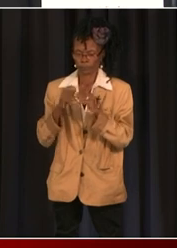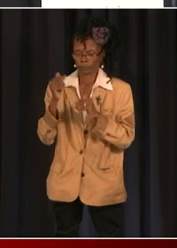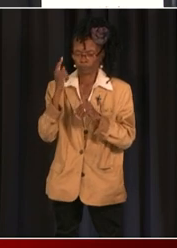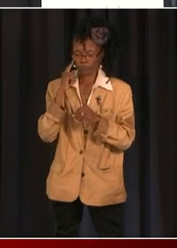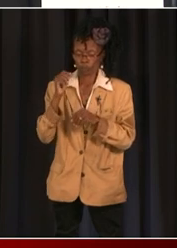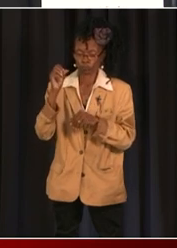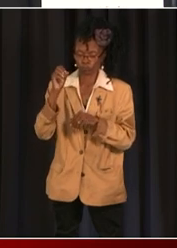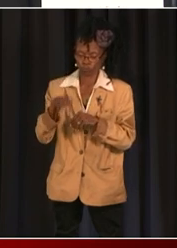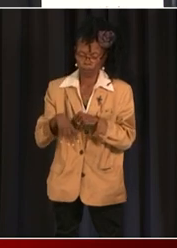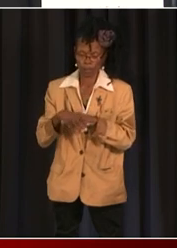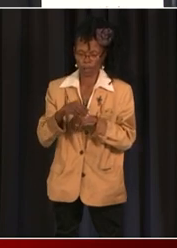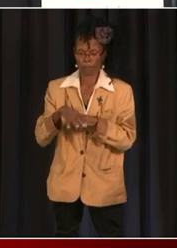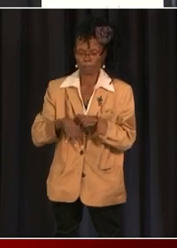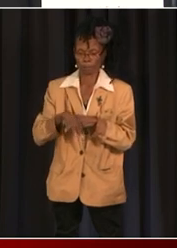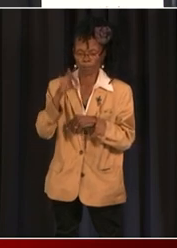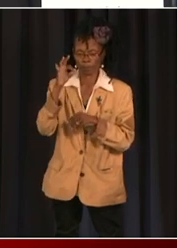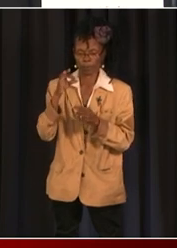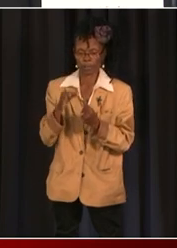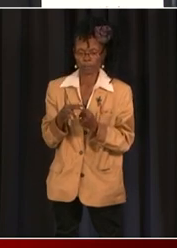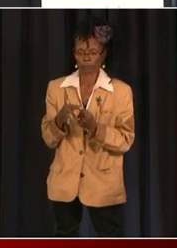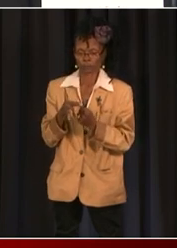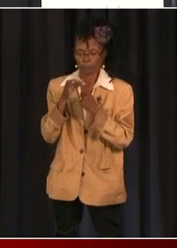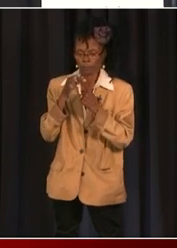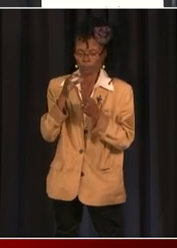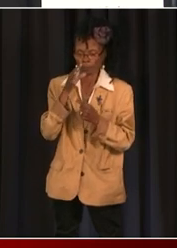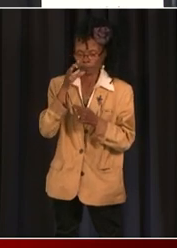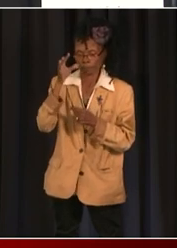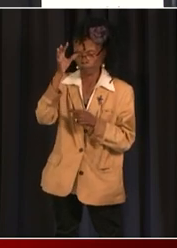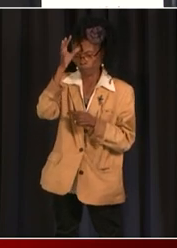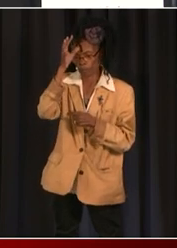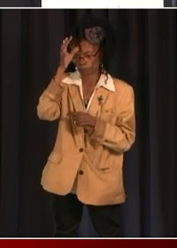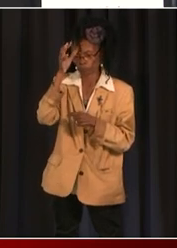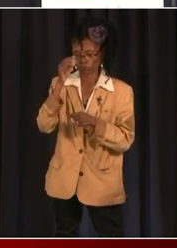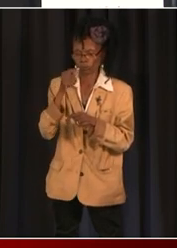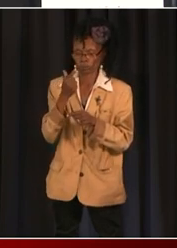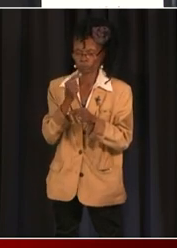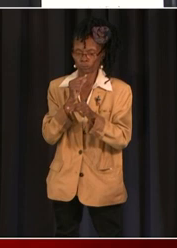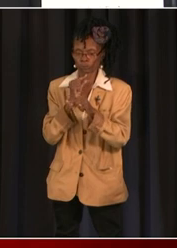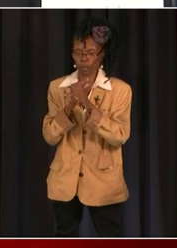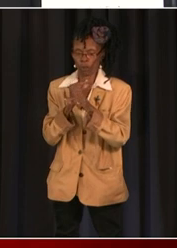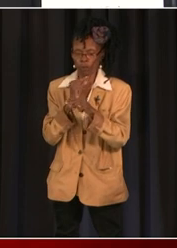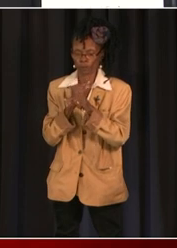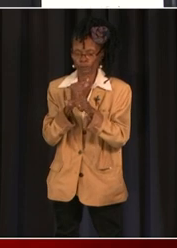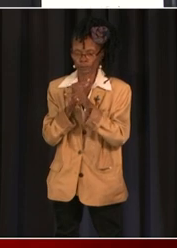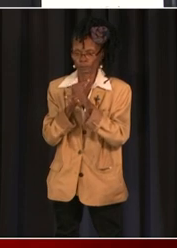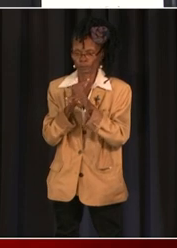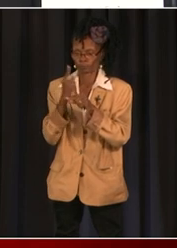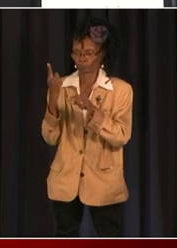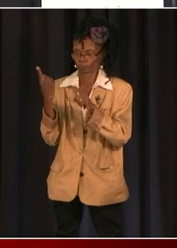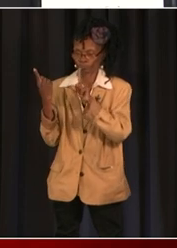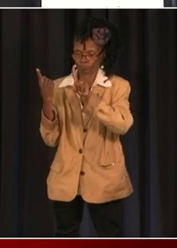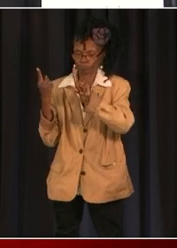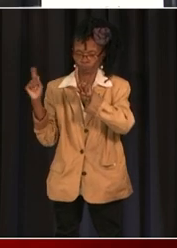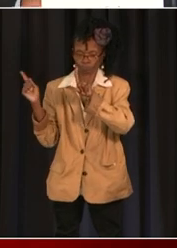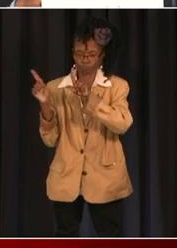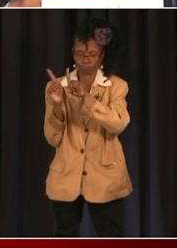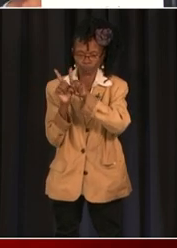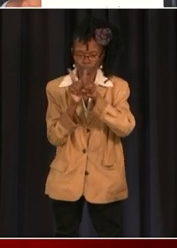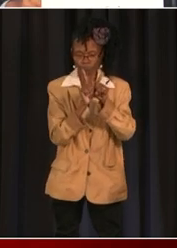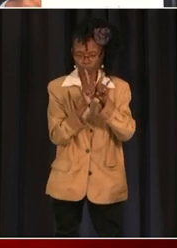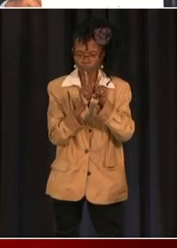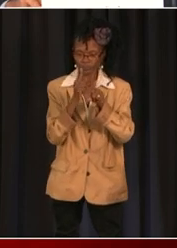pickup, except for when a parent or guardian needs to escort a student into the building as part of a written safety